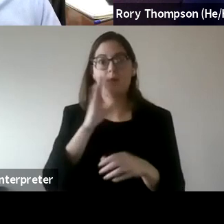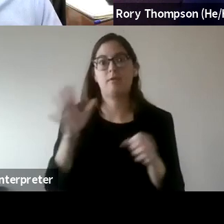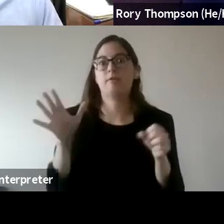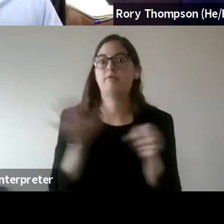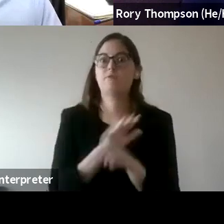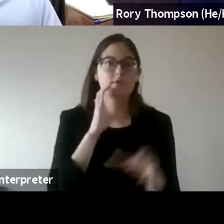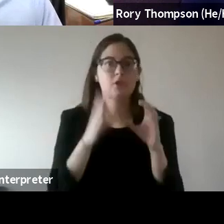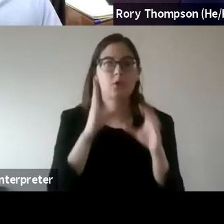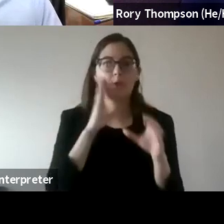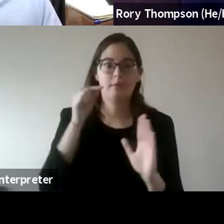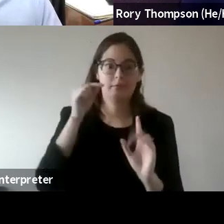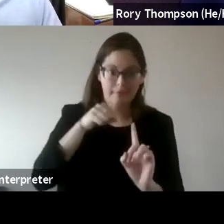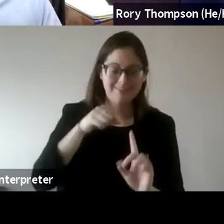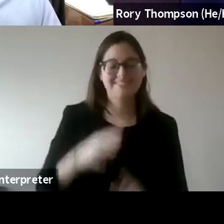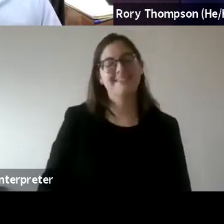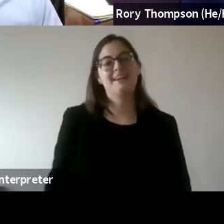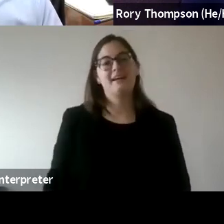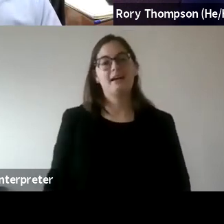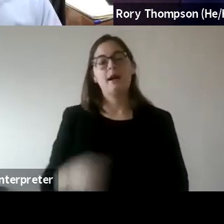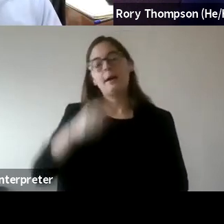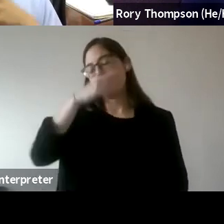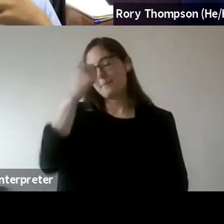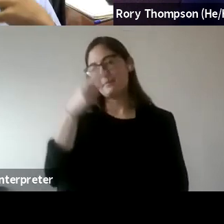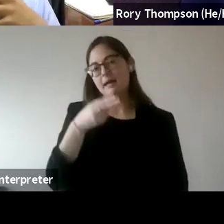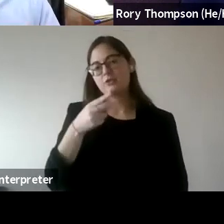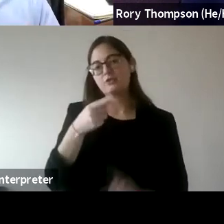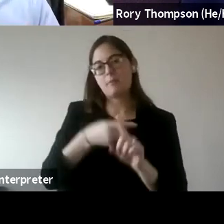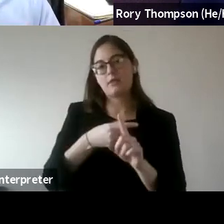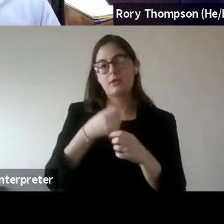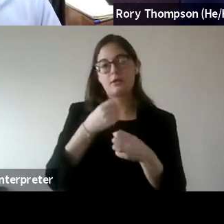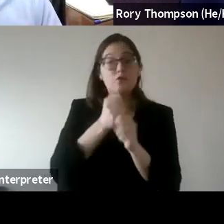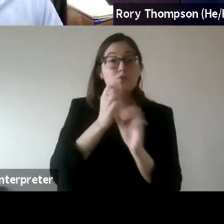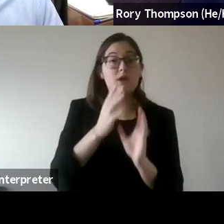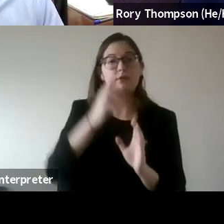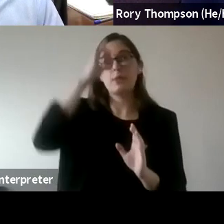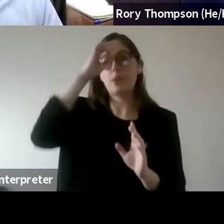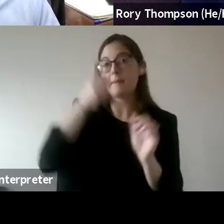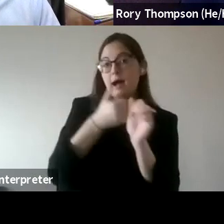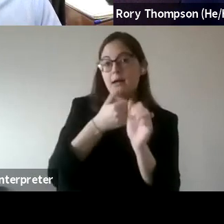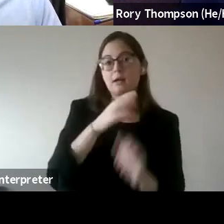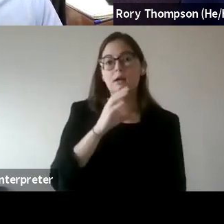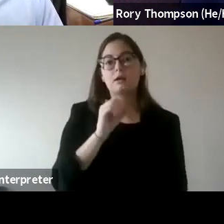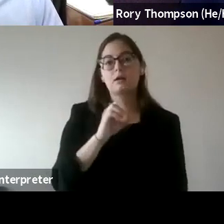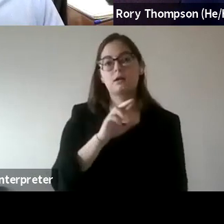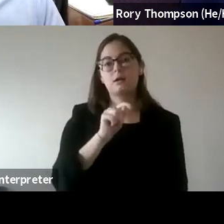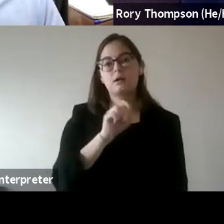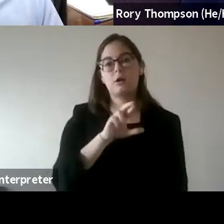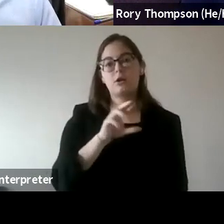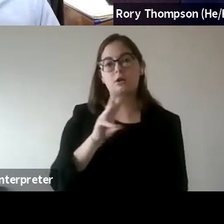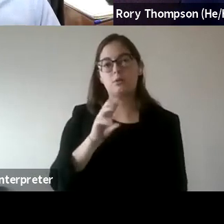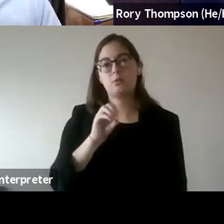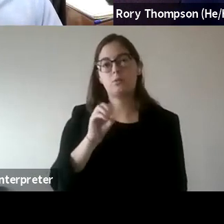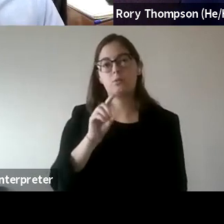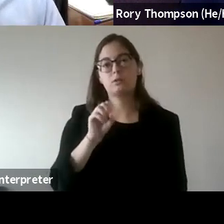conversation. But Black History Month, the creator, the thought behind it was Carter Woodson. And Carter